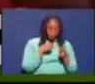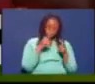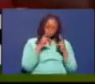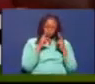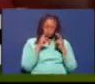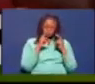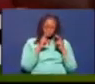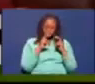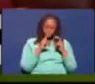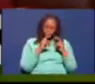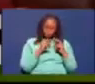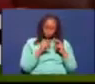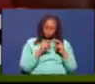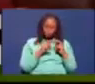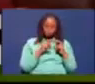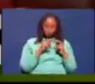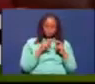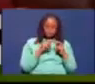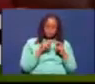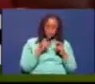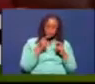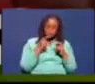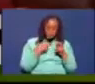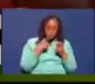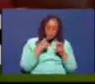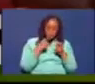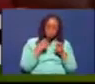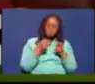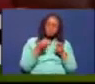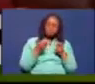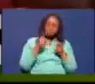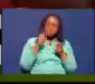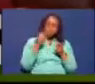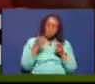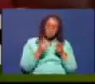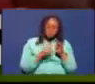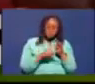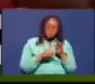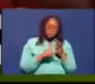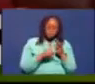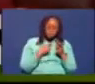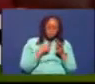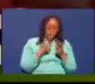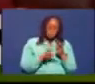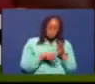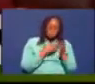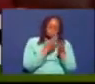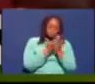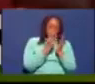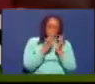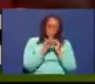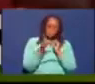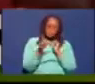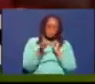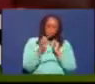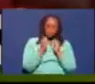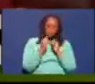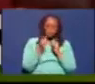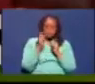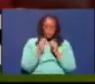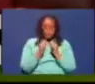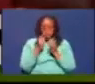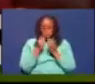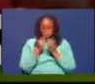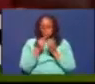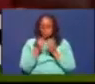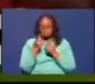them. And three, they come with the bill so that we move forward and make a difference. But Mr. Speaker, let me